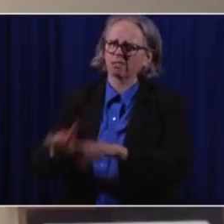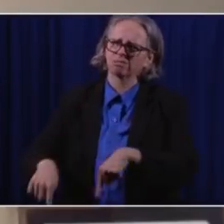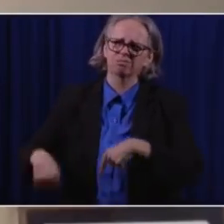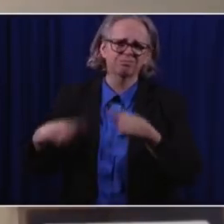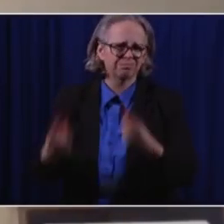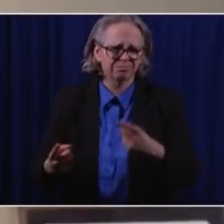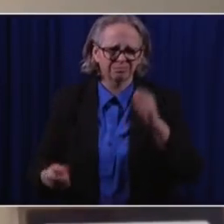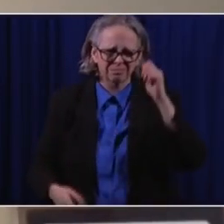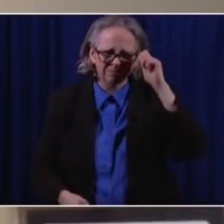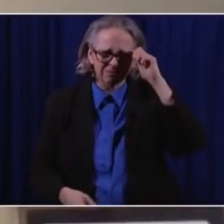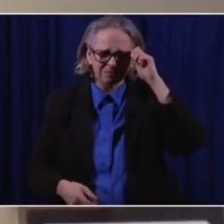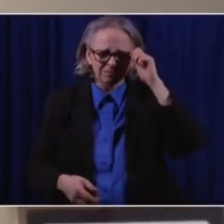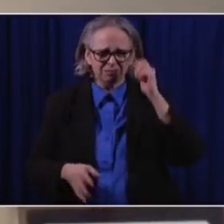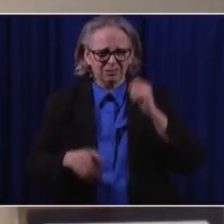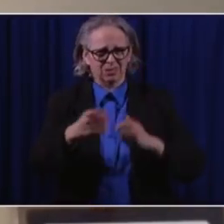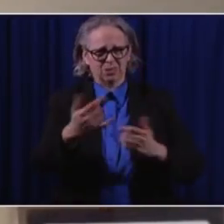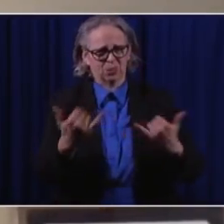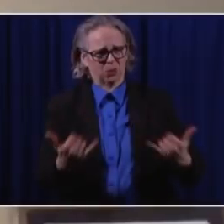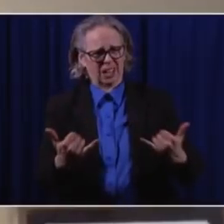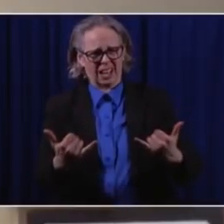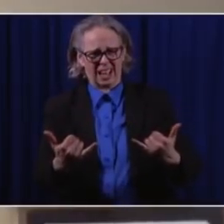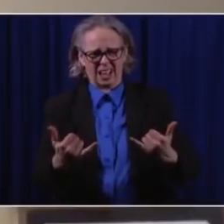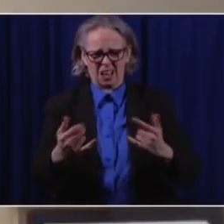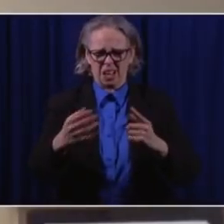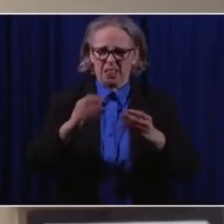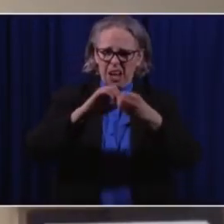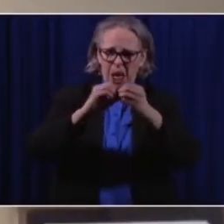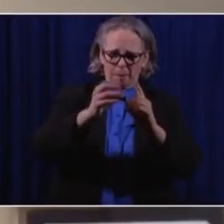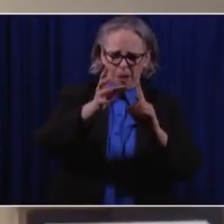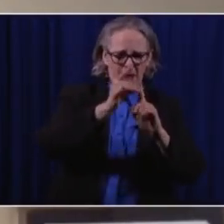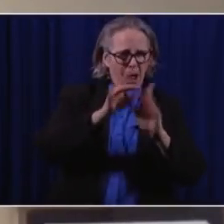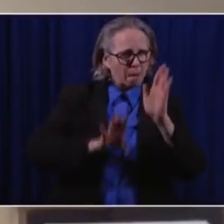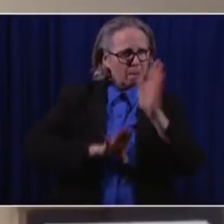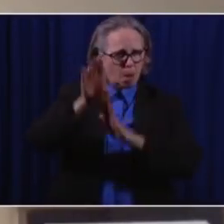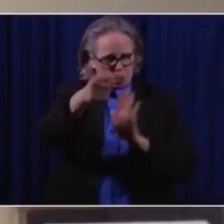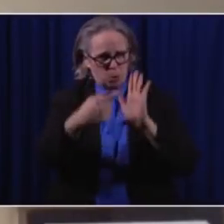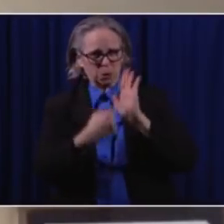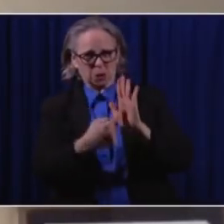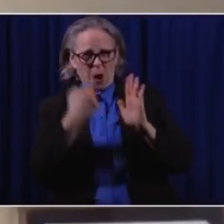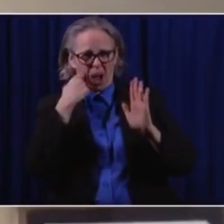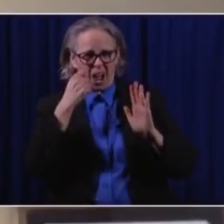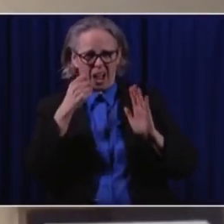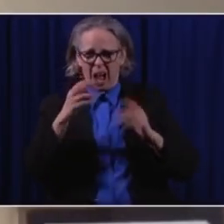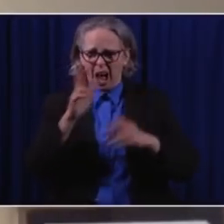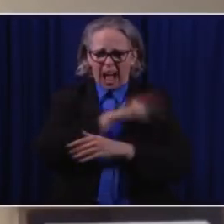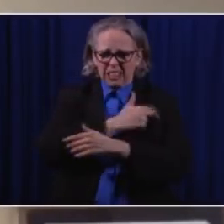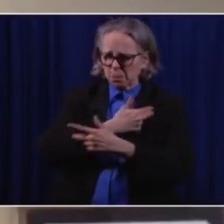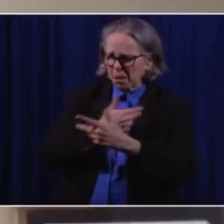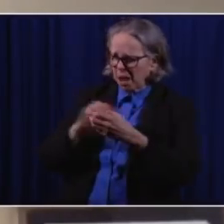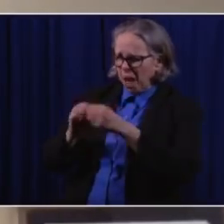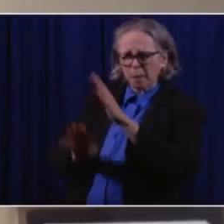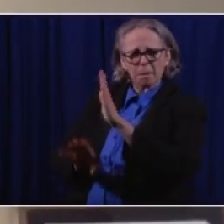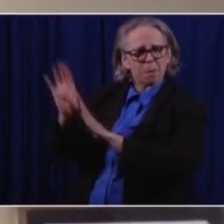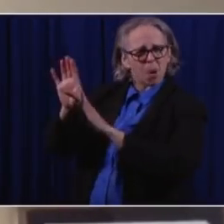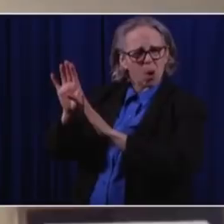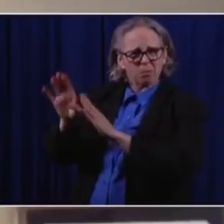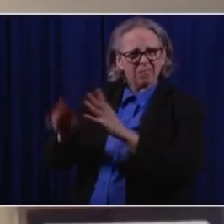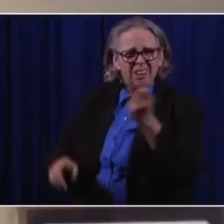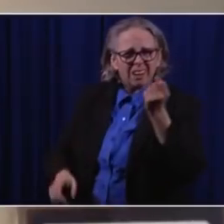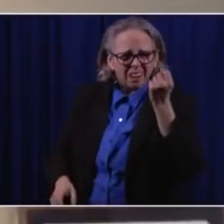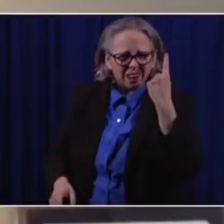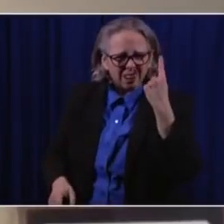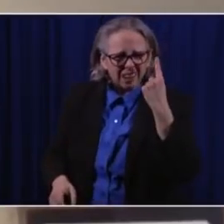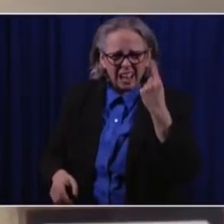the patient numbers are escalating at a rate we have never seen in this pandemic. Healthcare workers are among those numbers. They keep getting exposed in